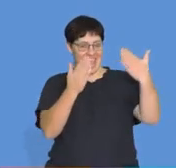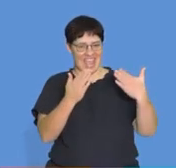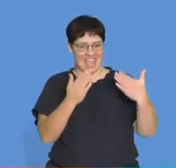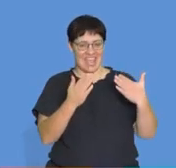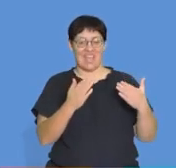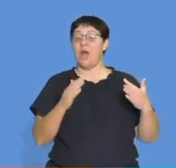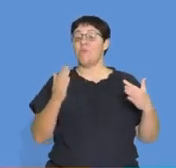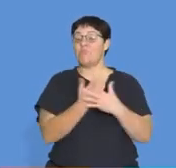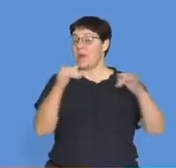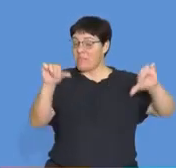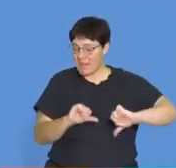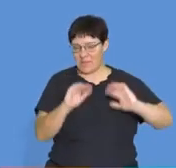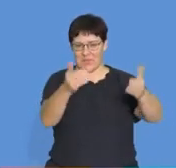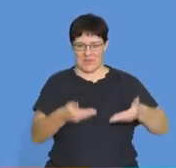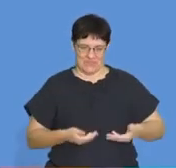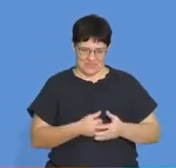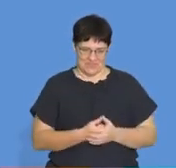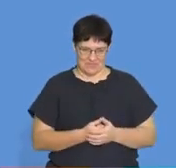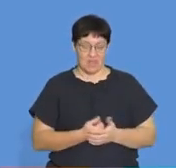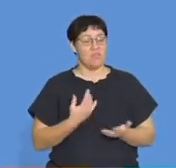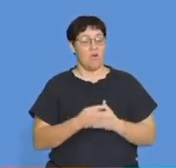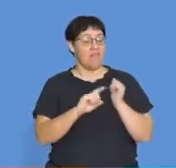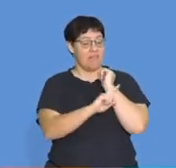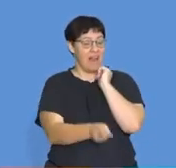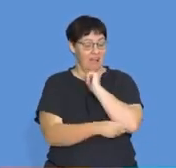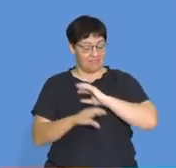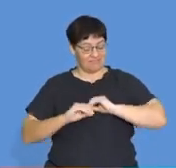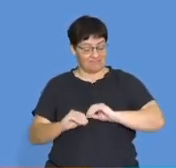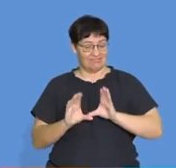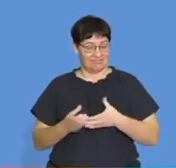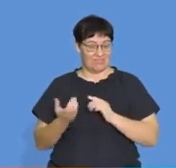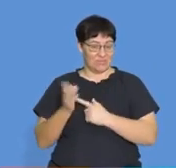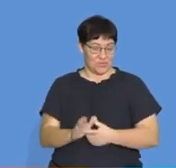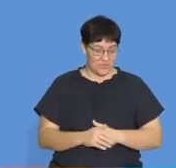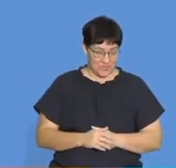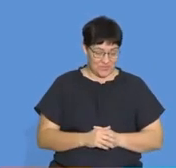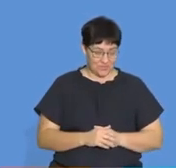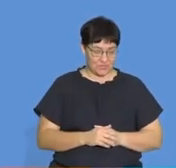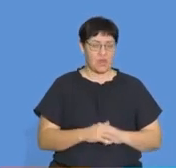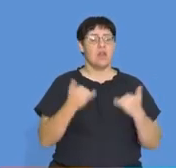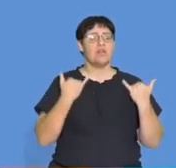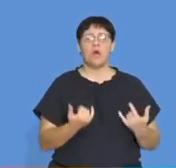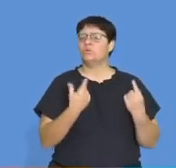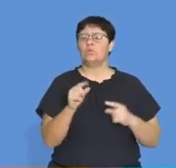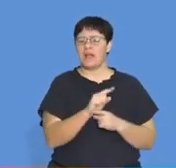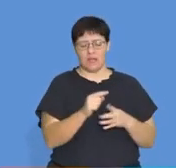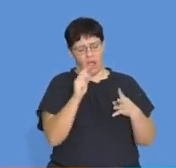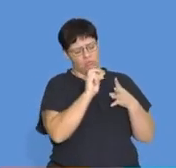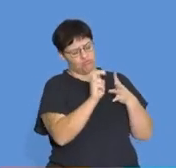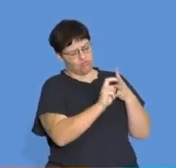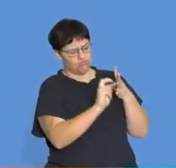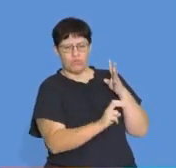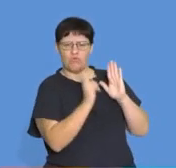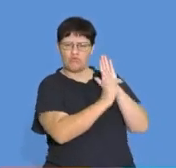Hi guys, welcome back from the ad break. Now we are on our last segment for the show. This is when we are just going to apply all the rules